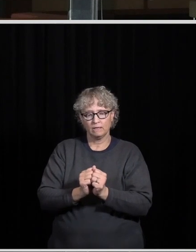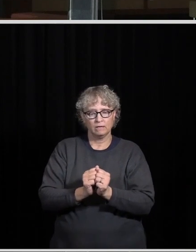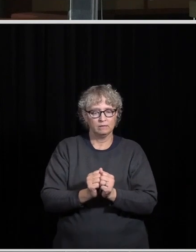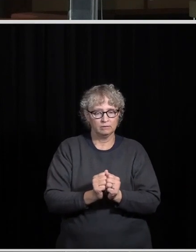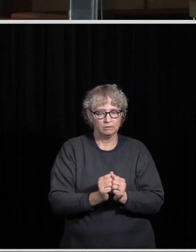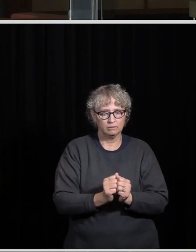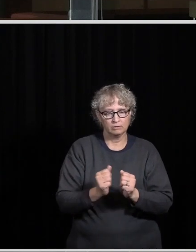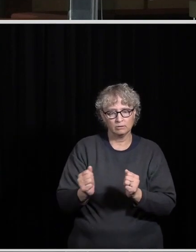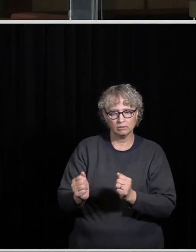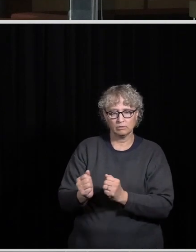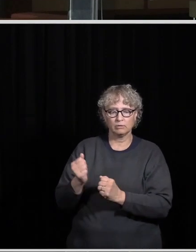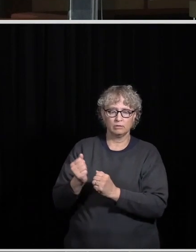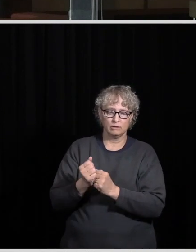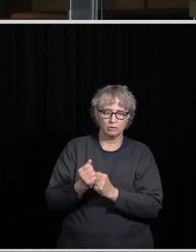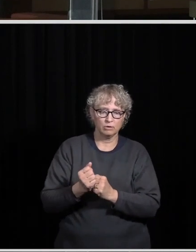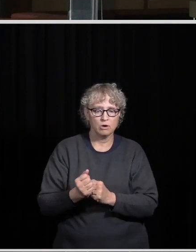Could we